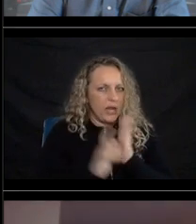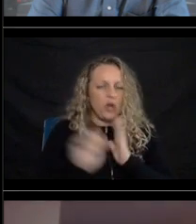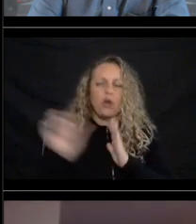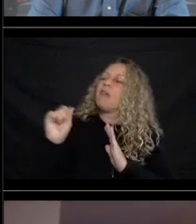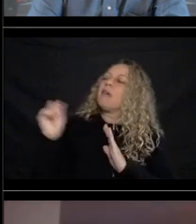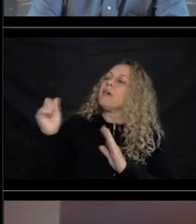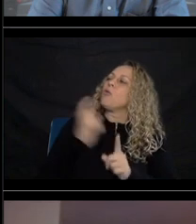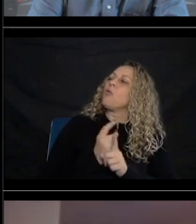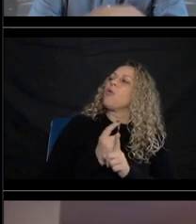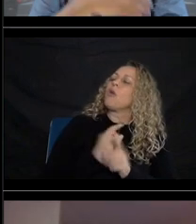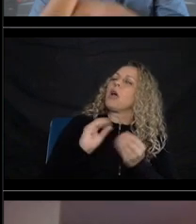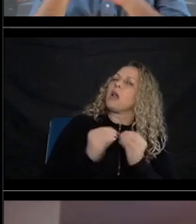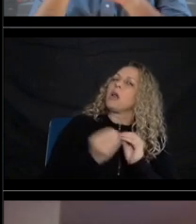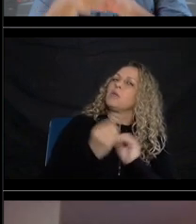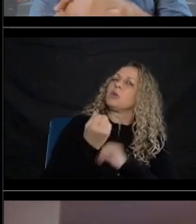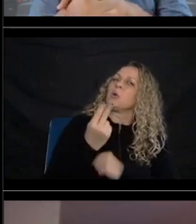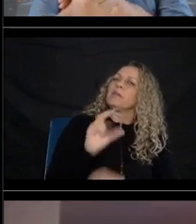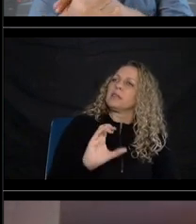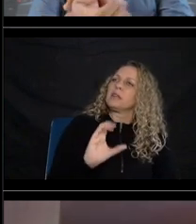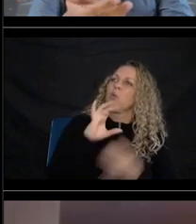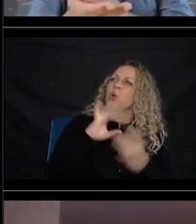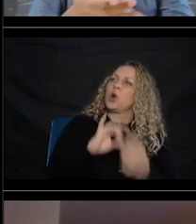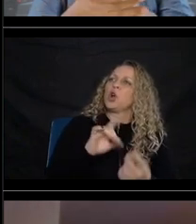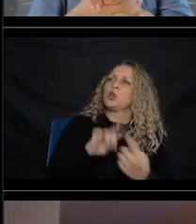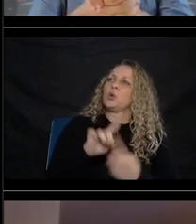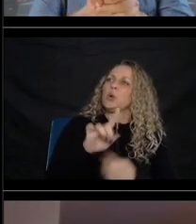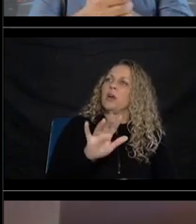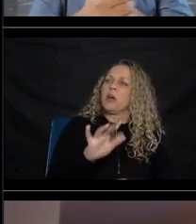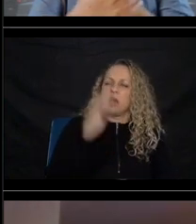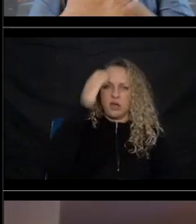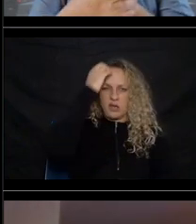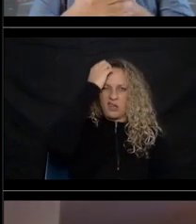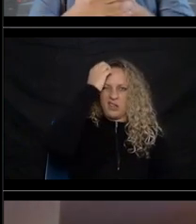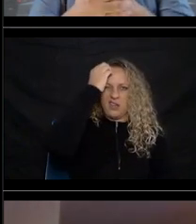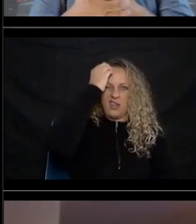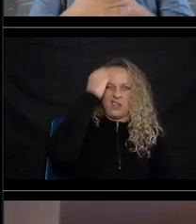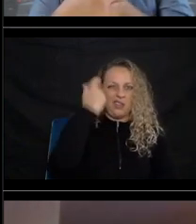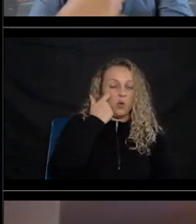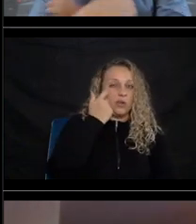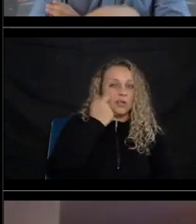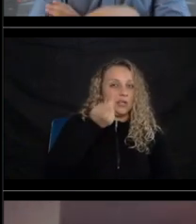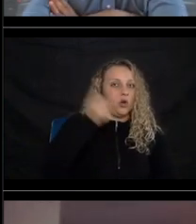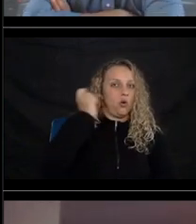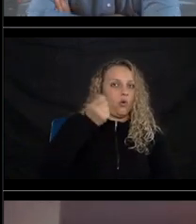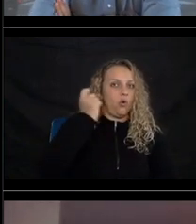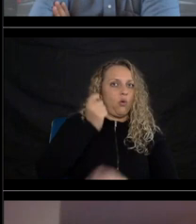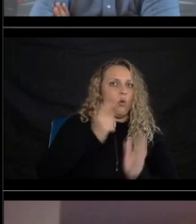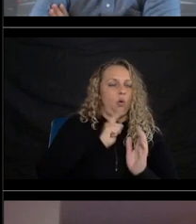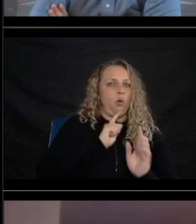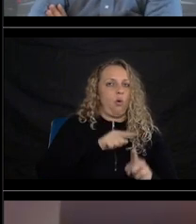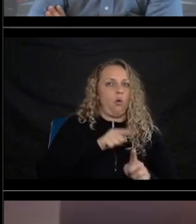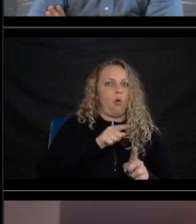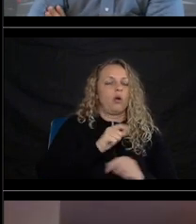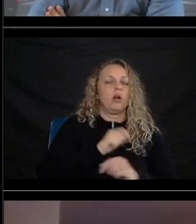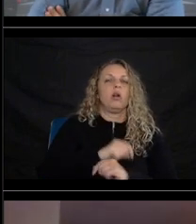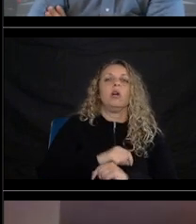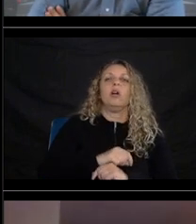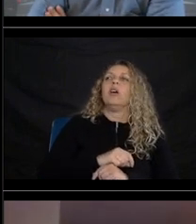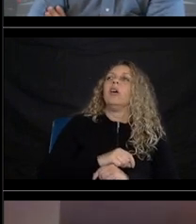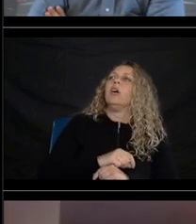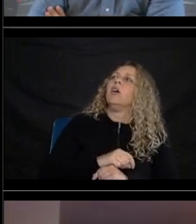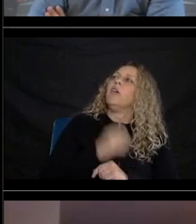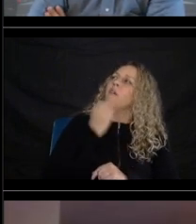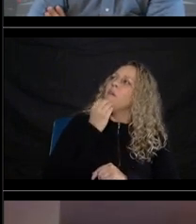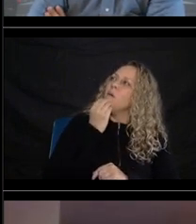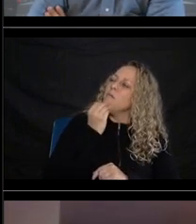Yes, item 12C in regards to the recent court order. Mayor, with your permission, I'm going to